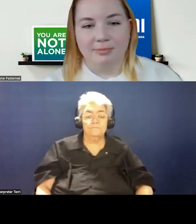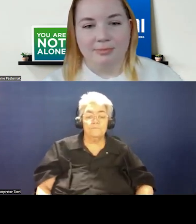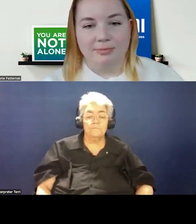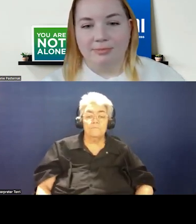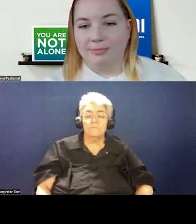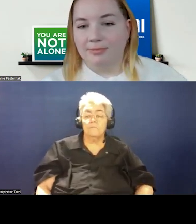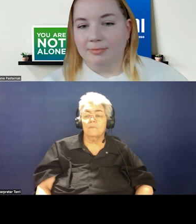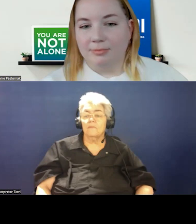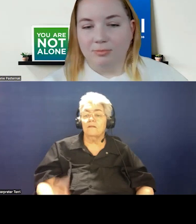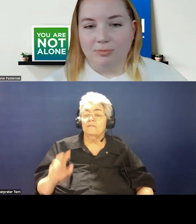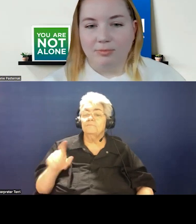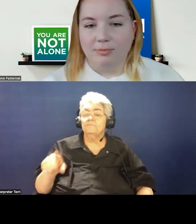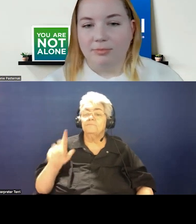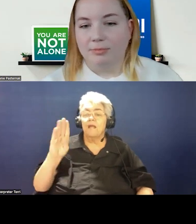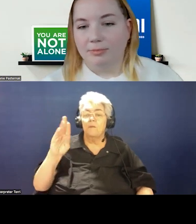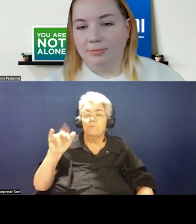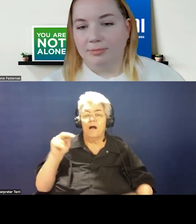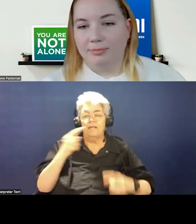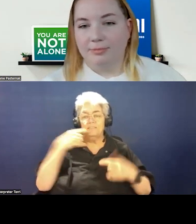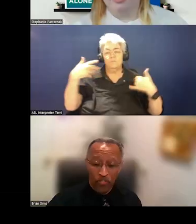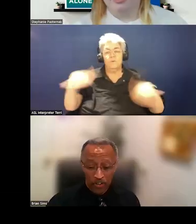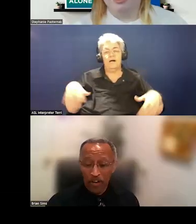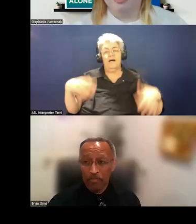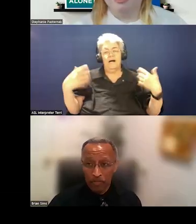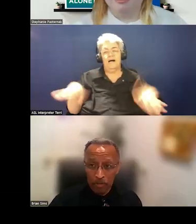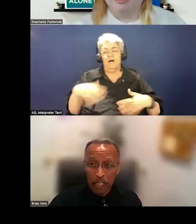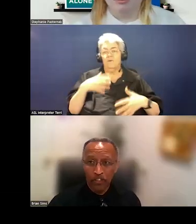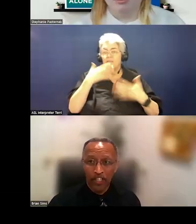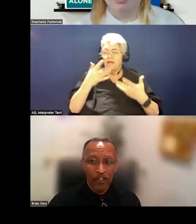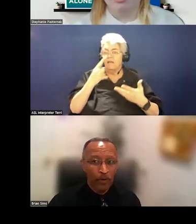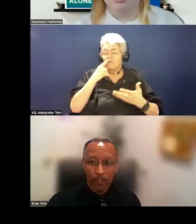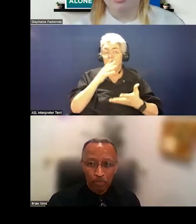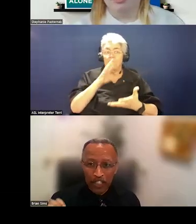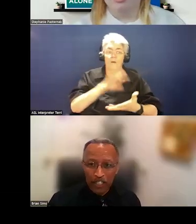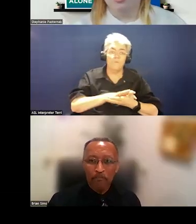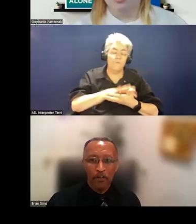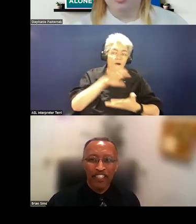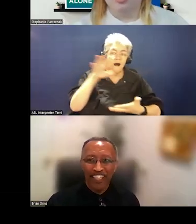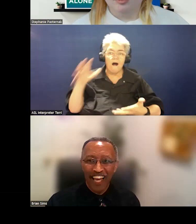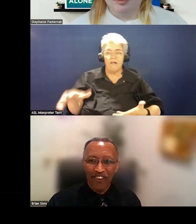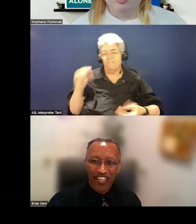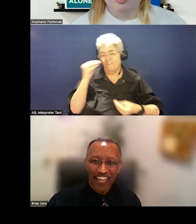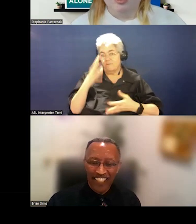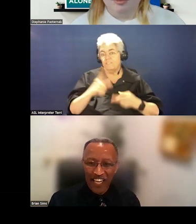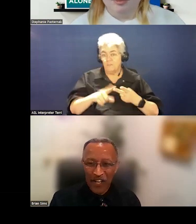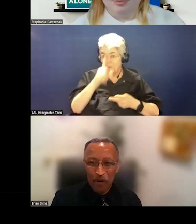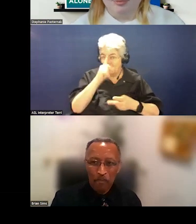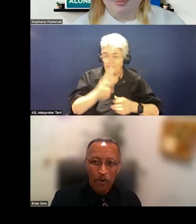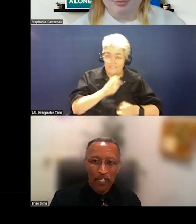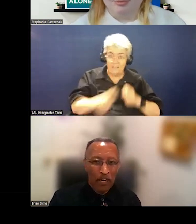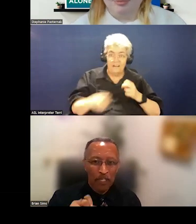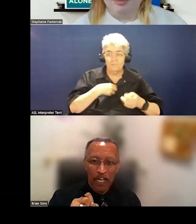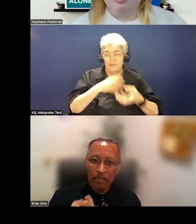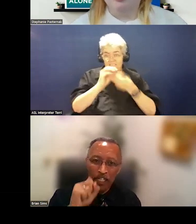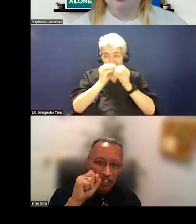Wow. Thank you. Thank you for that wealth of information. I know it was pretty tough on you to have all of that data at one